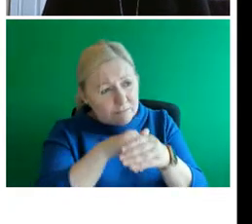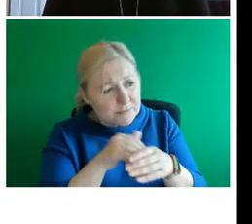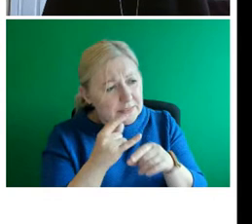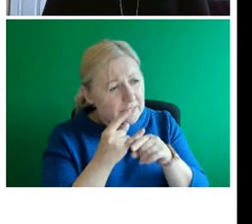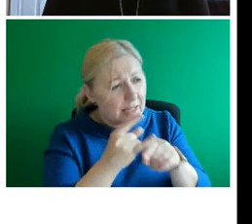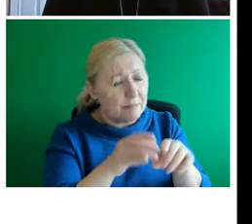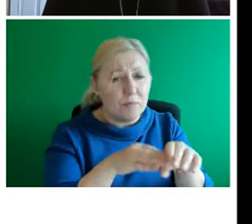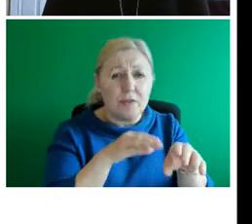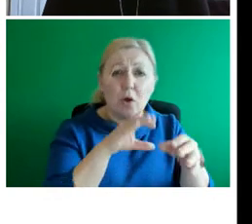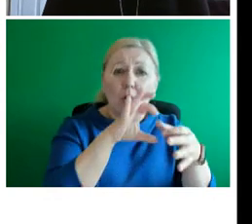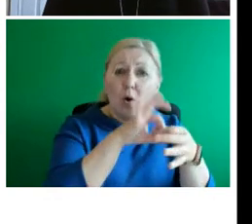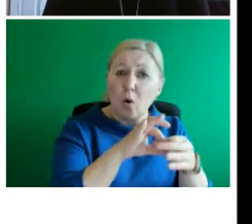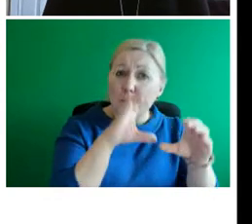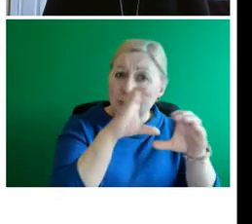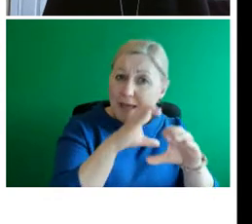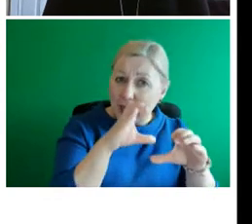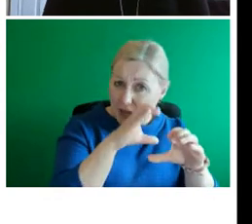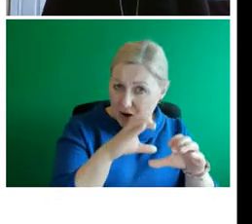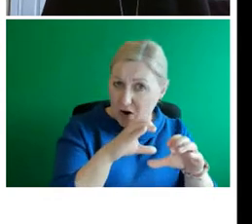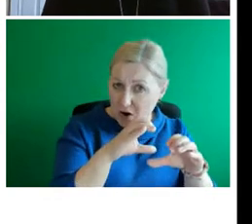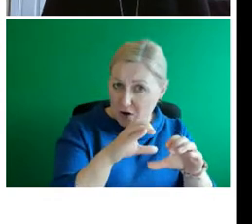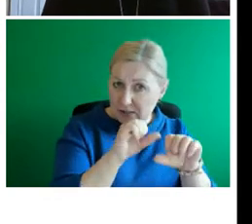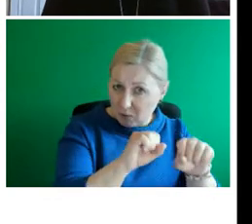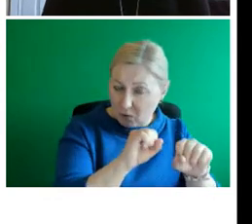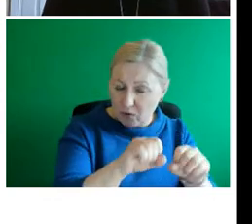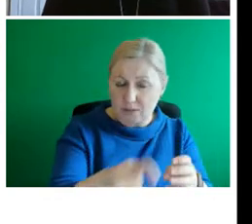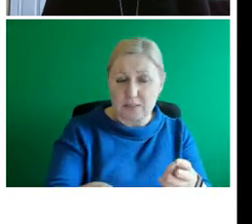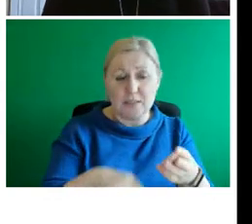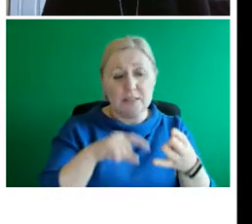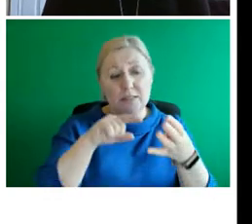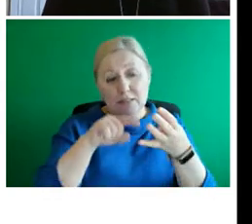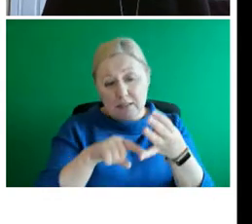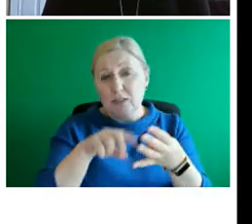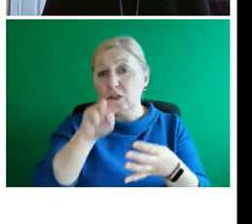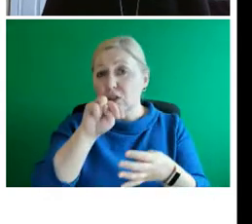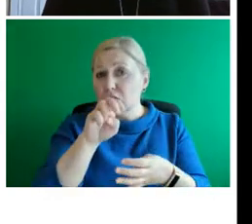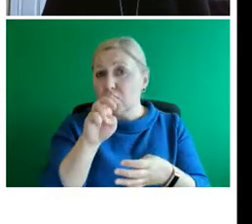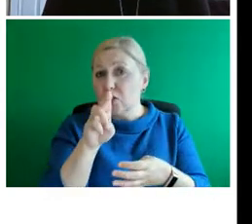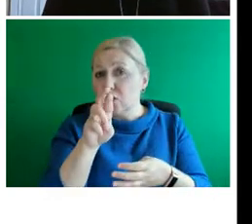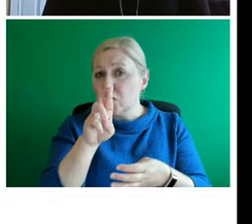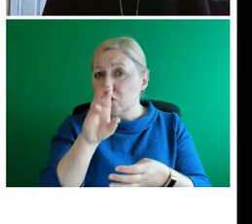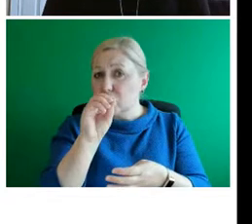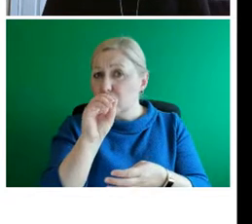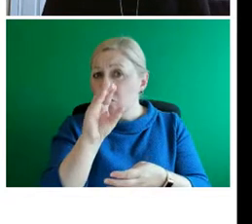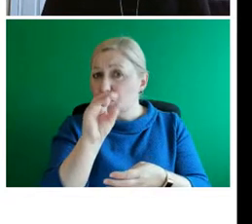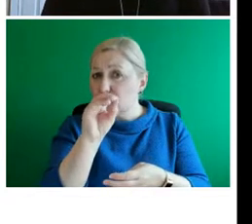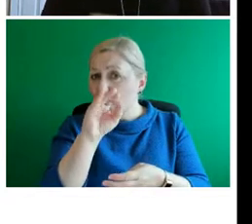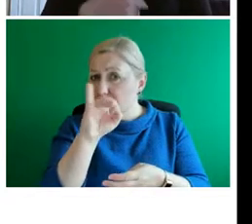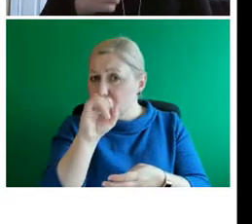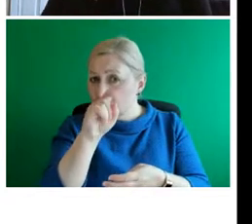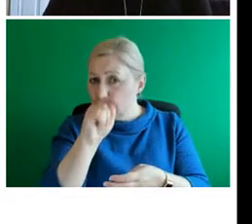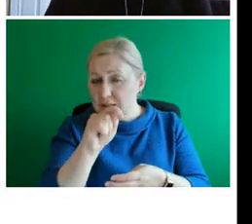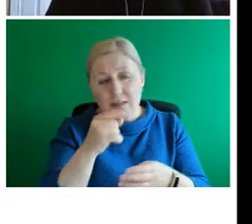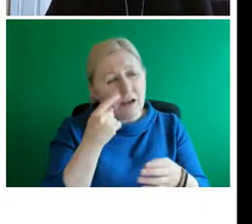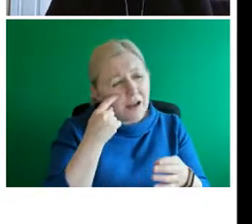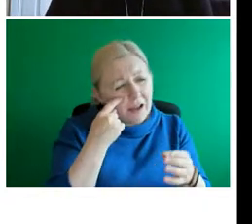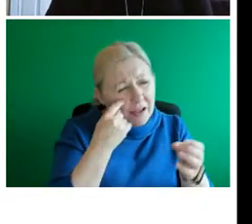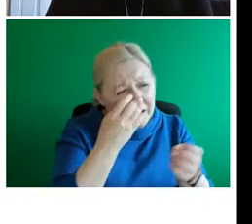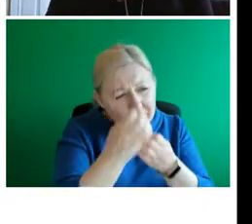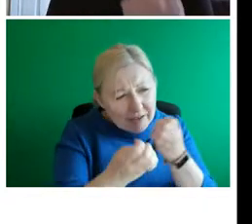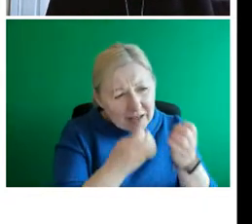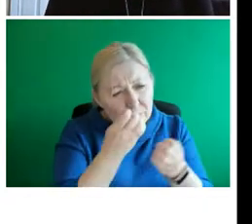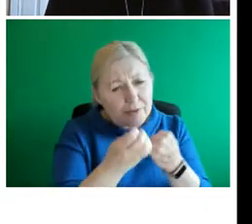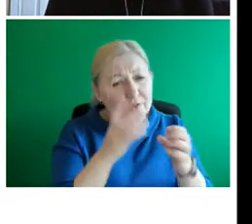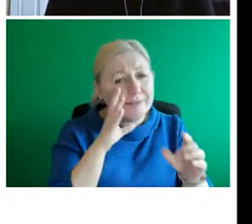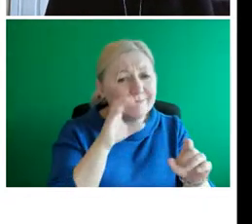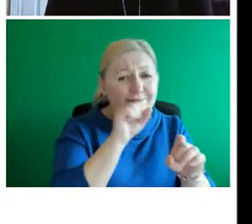did detailed neuropsychiatric assessments, and we diagnosed this gentleman with frontotemporal dementia. So if you move on to the next slide there,